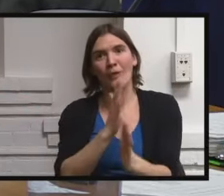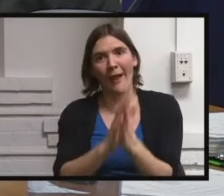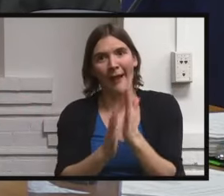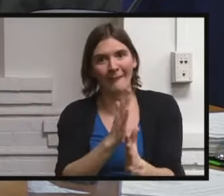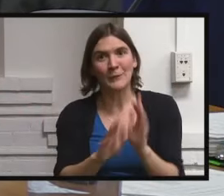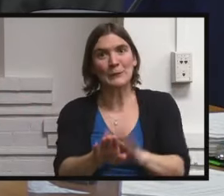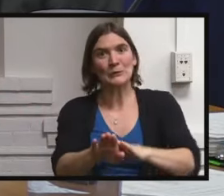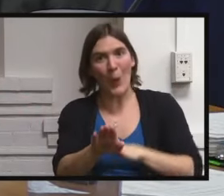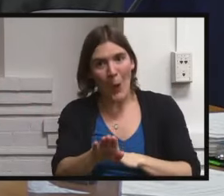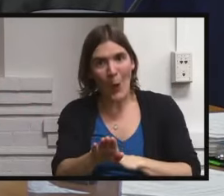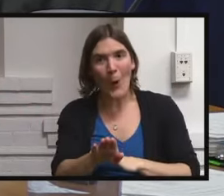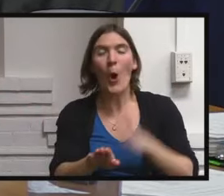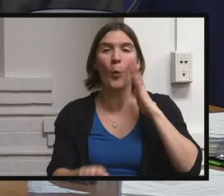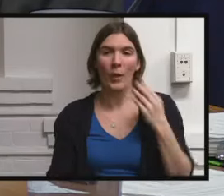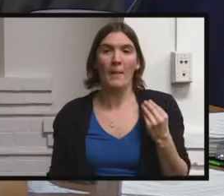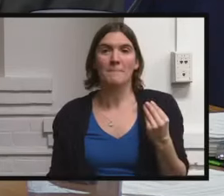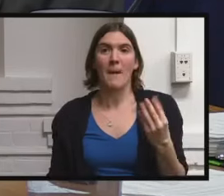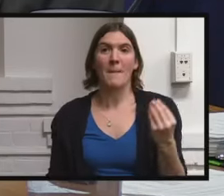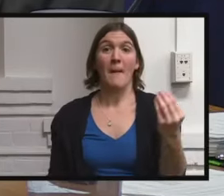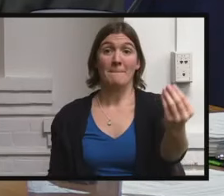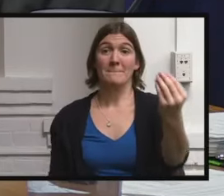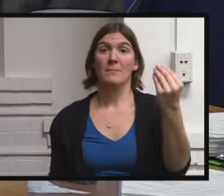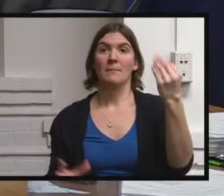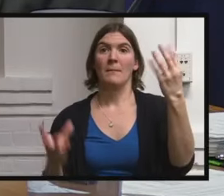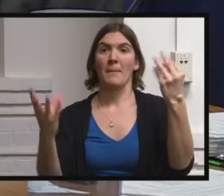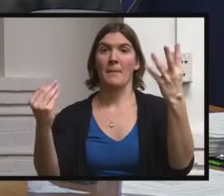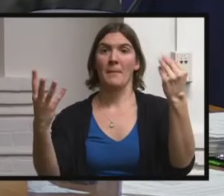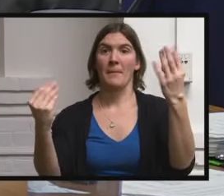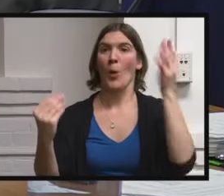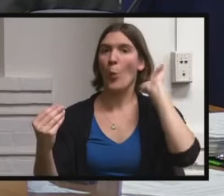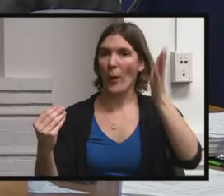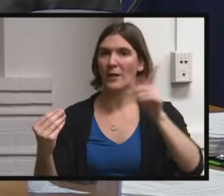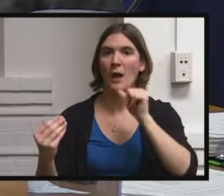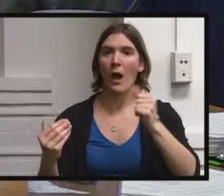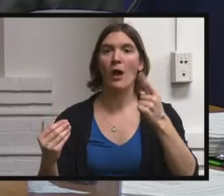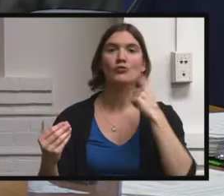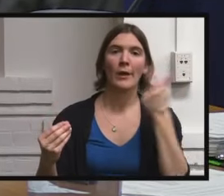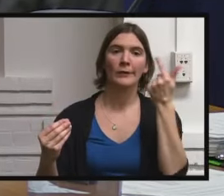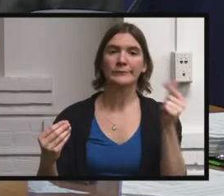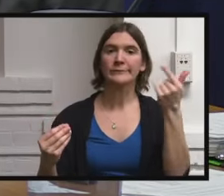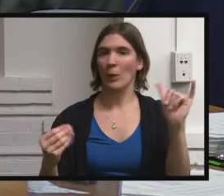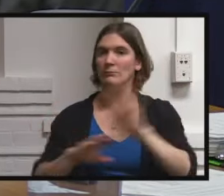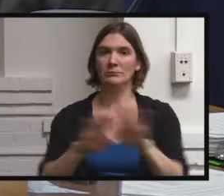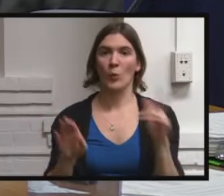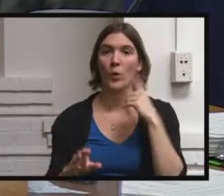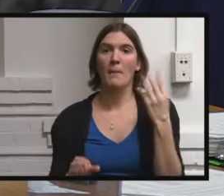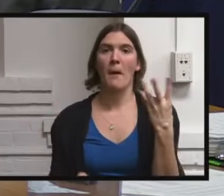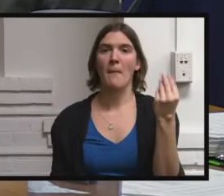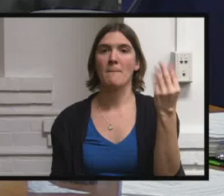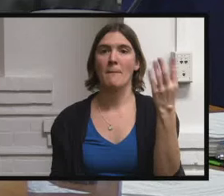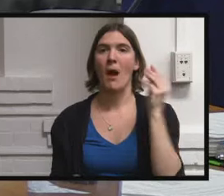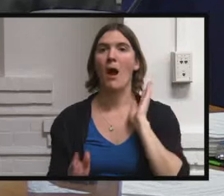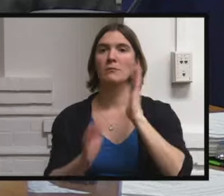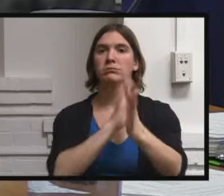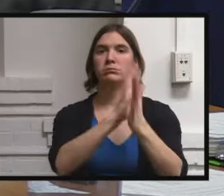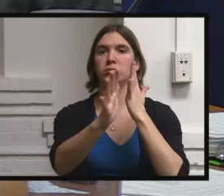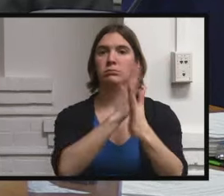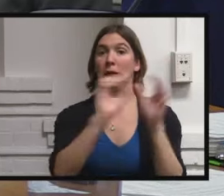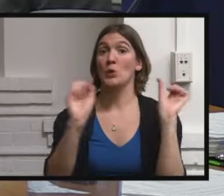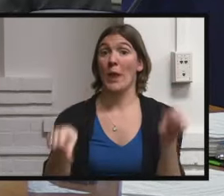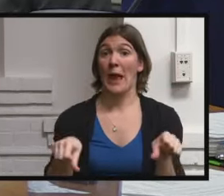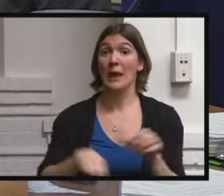traffic signals up and down Route 5 on flash that day to help the traffic keep moving slowly and steadily through